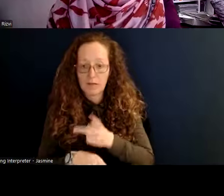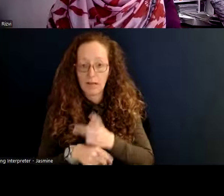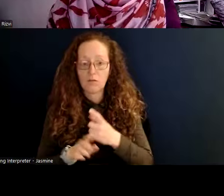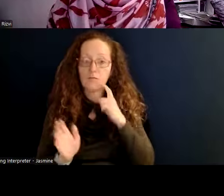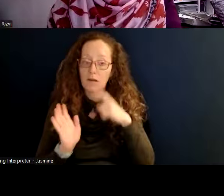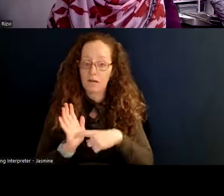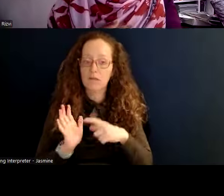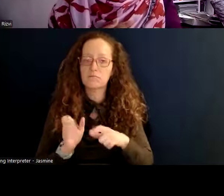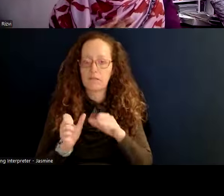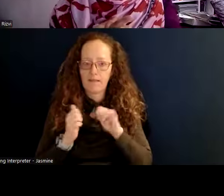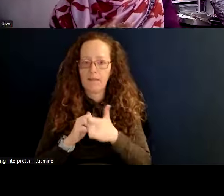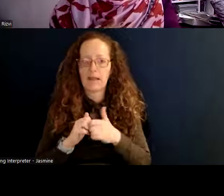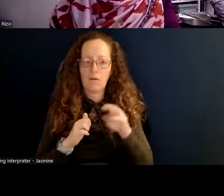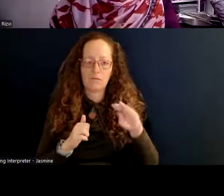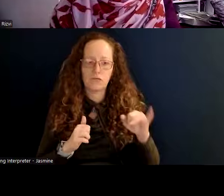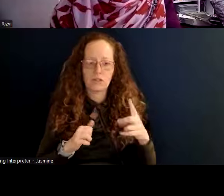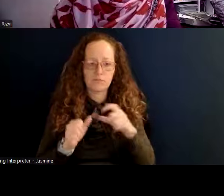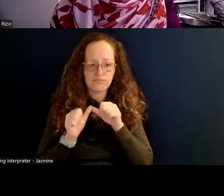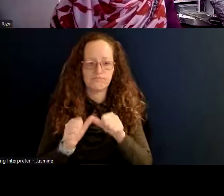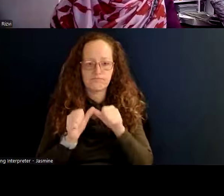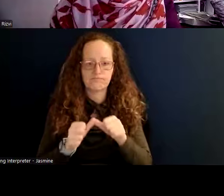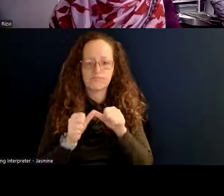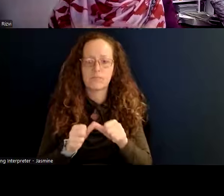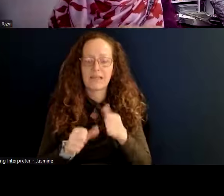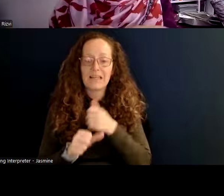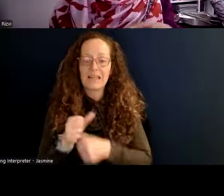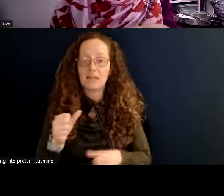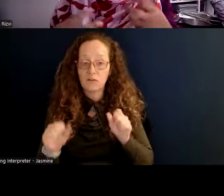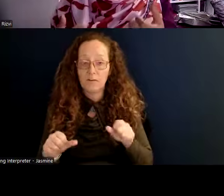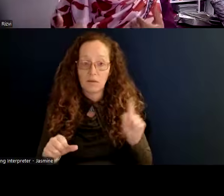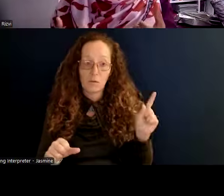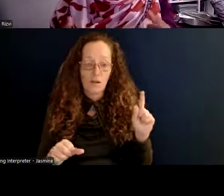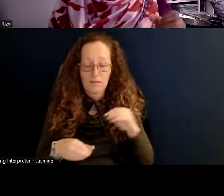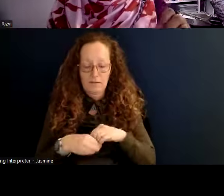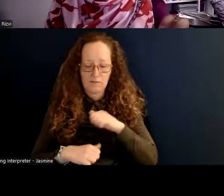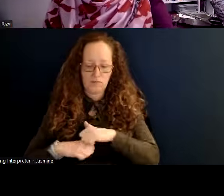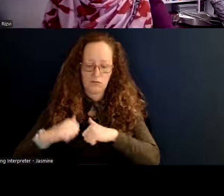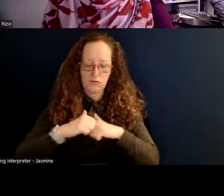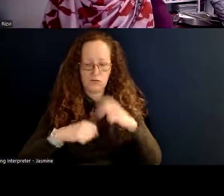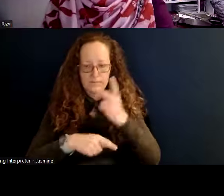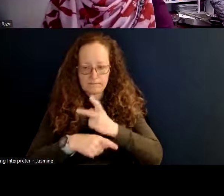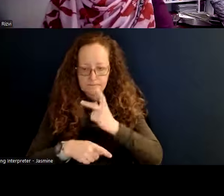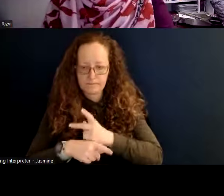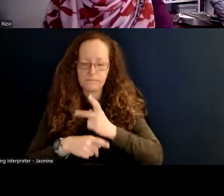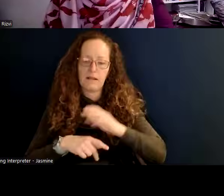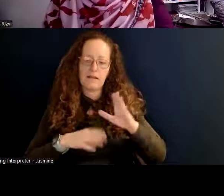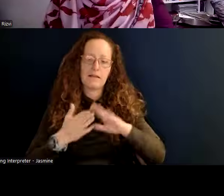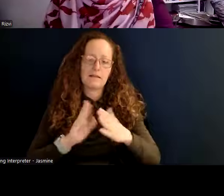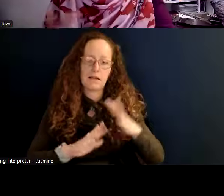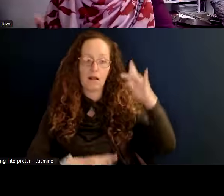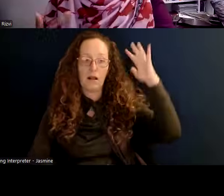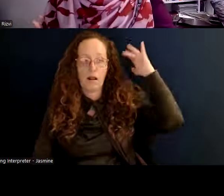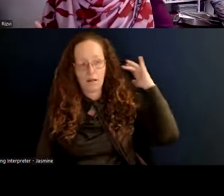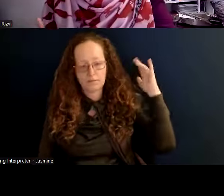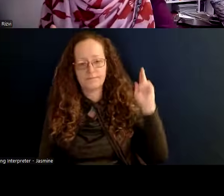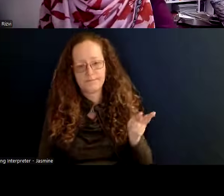continued existence. Each of these capacities is located within the infrastructure that maintained the city in the ancient and historic past,